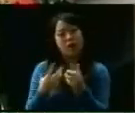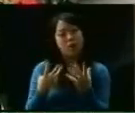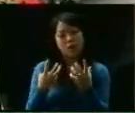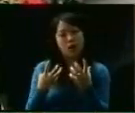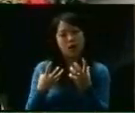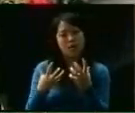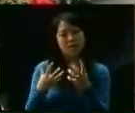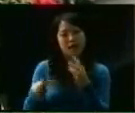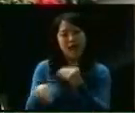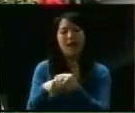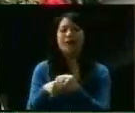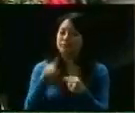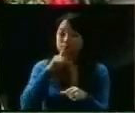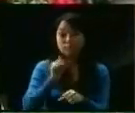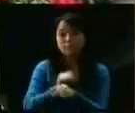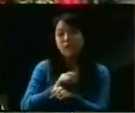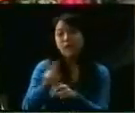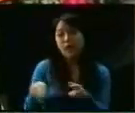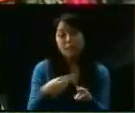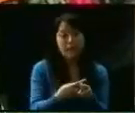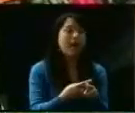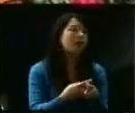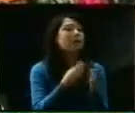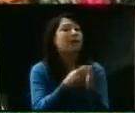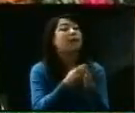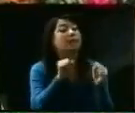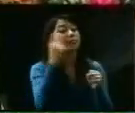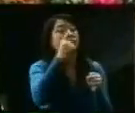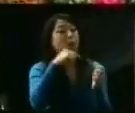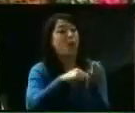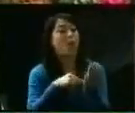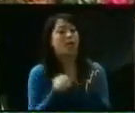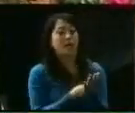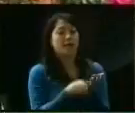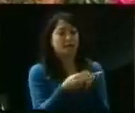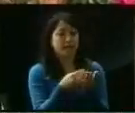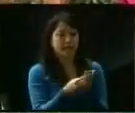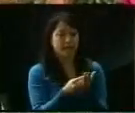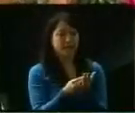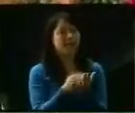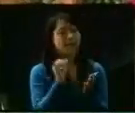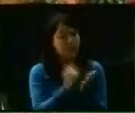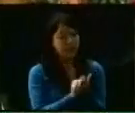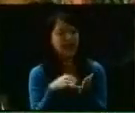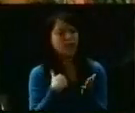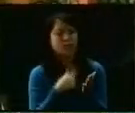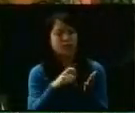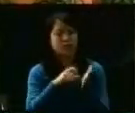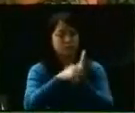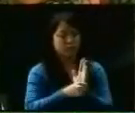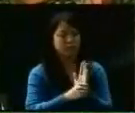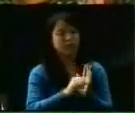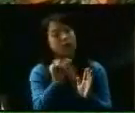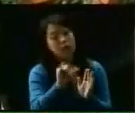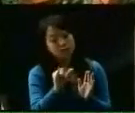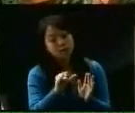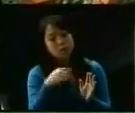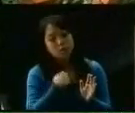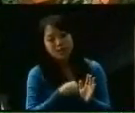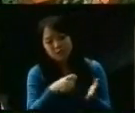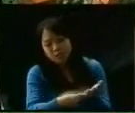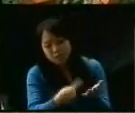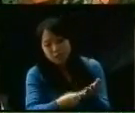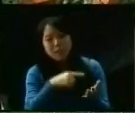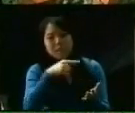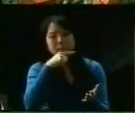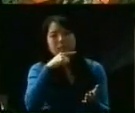is about money in the sense that we may be owed money, and that point should be stressed. We also should stress that there's a public health concern